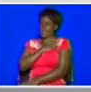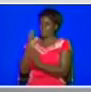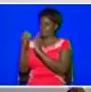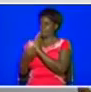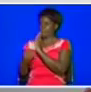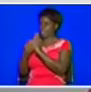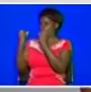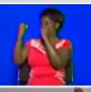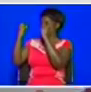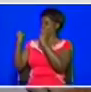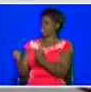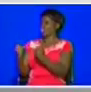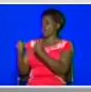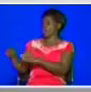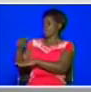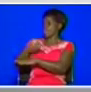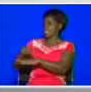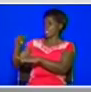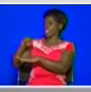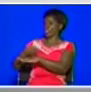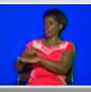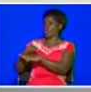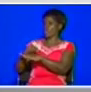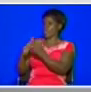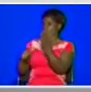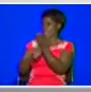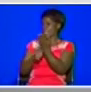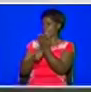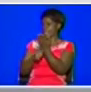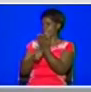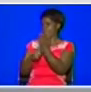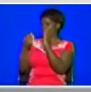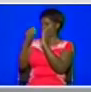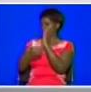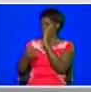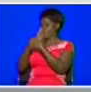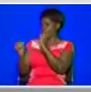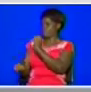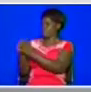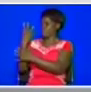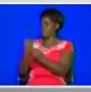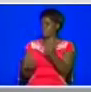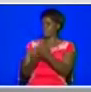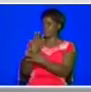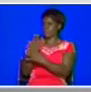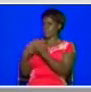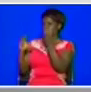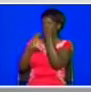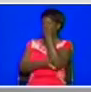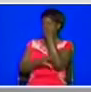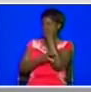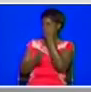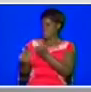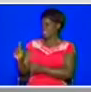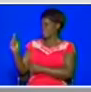what? A strong nation. Yes. So it's been said out of the manifestos that have been launched, you know, in this country. This is certainly